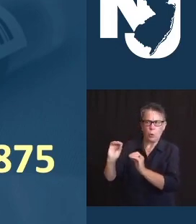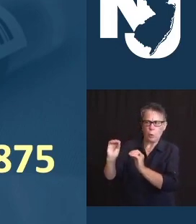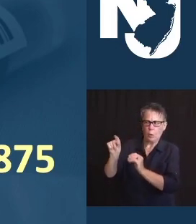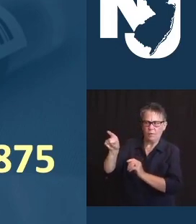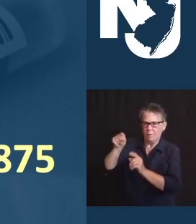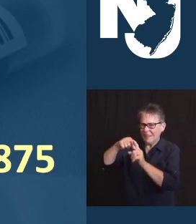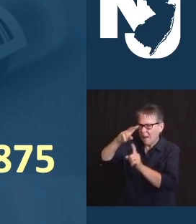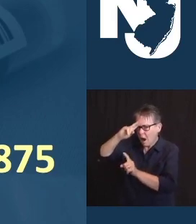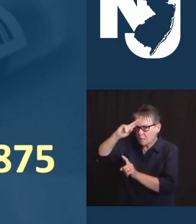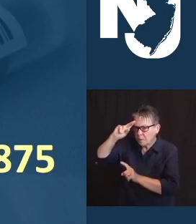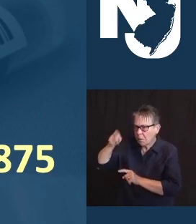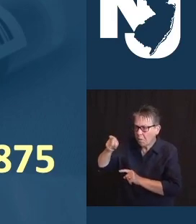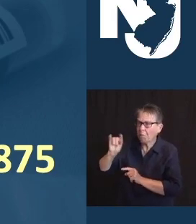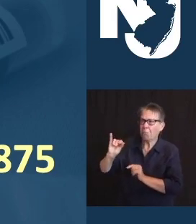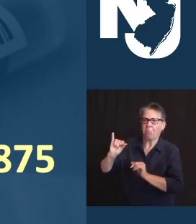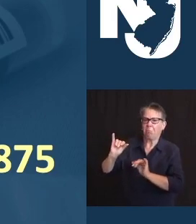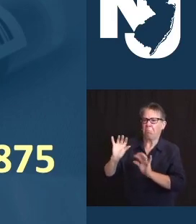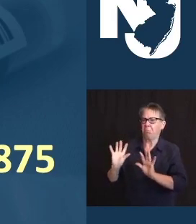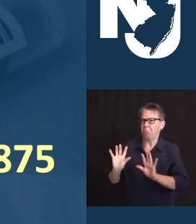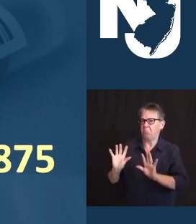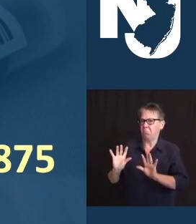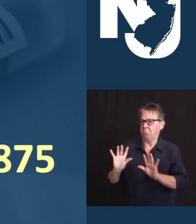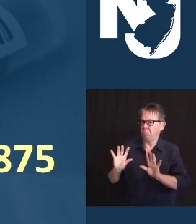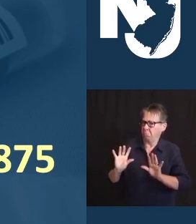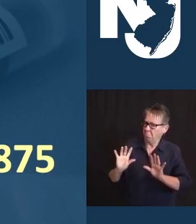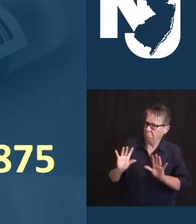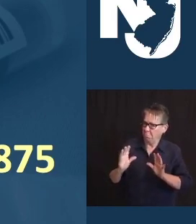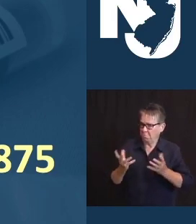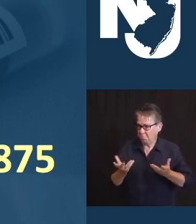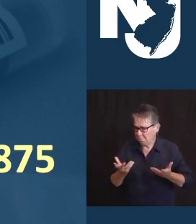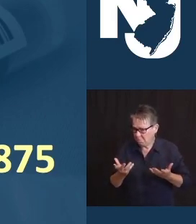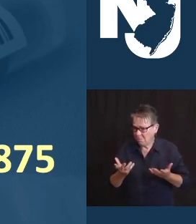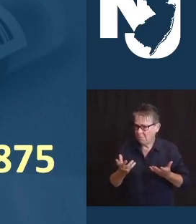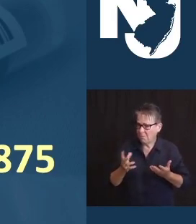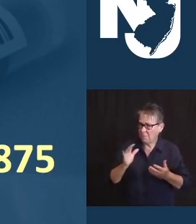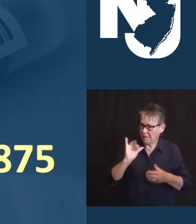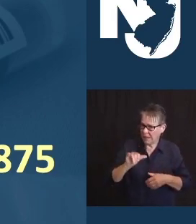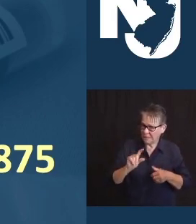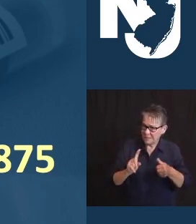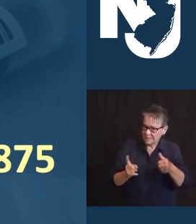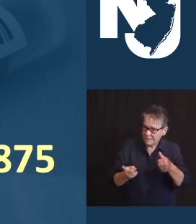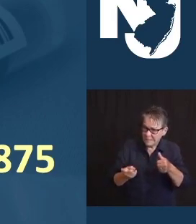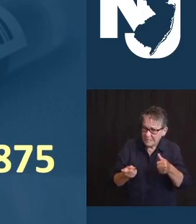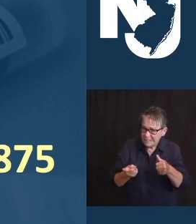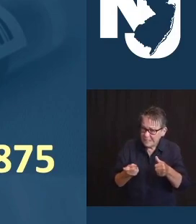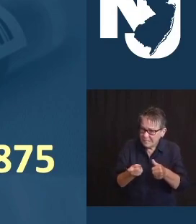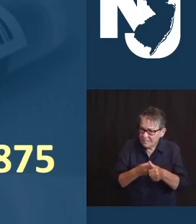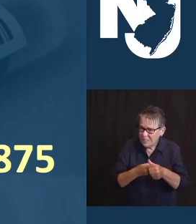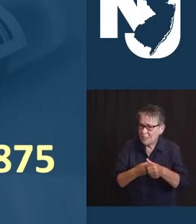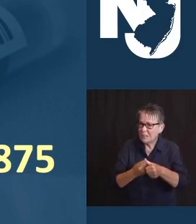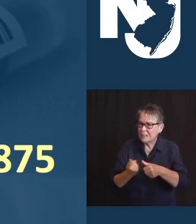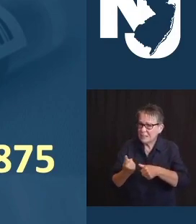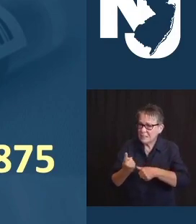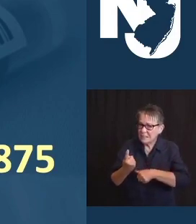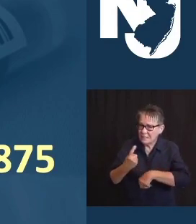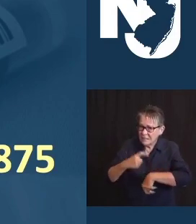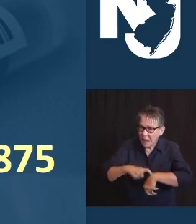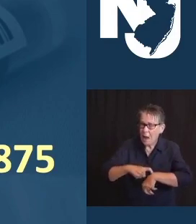day that we can say that that is the case since March 10th, 142 days